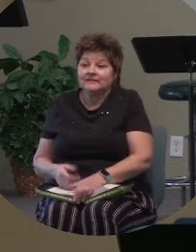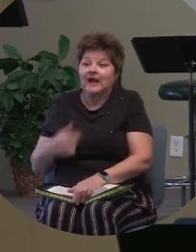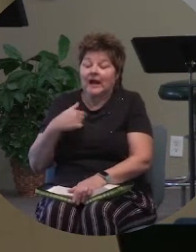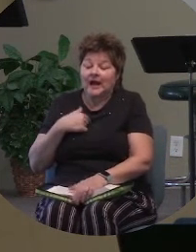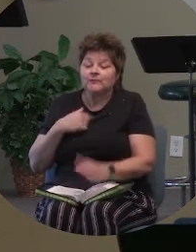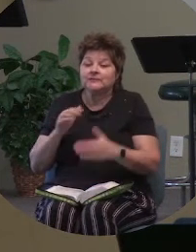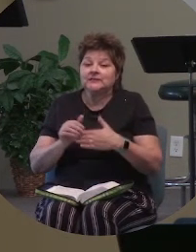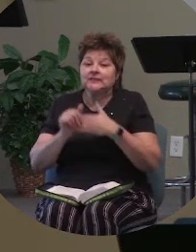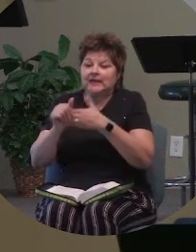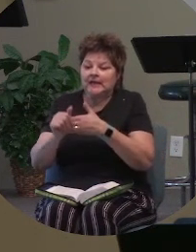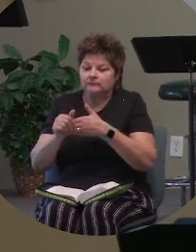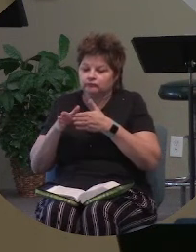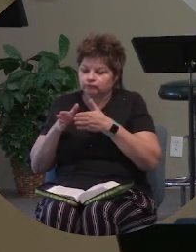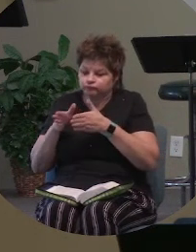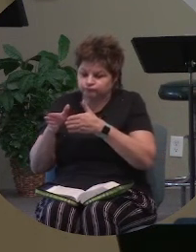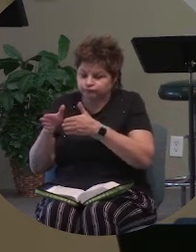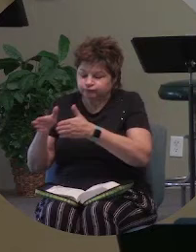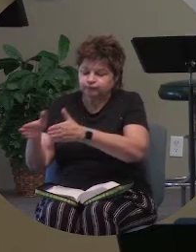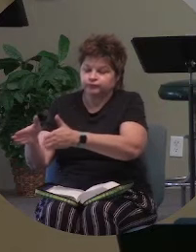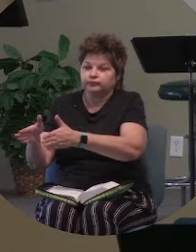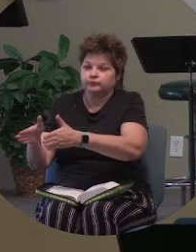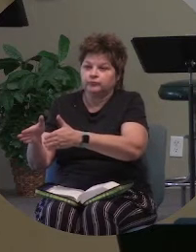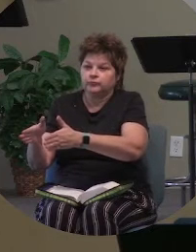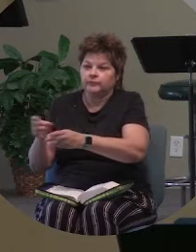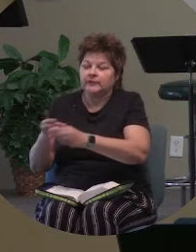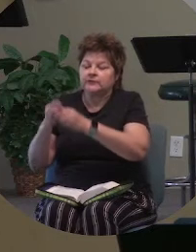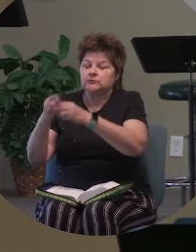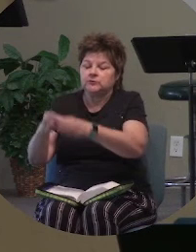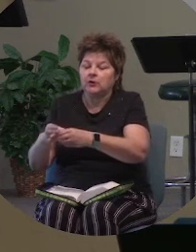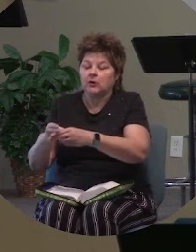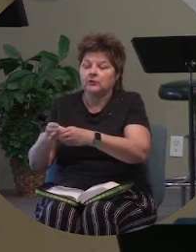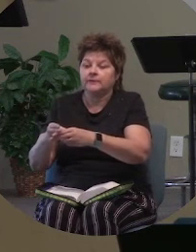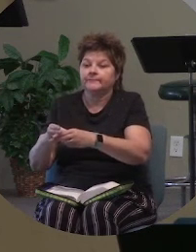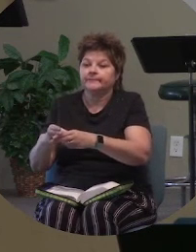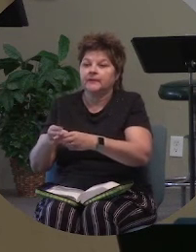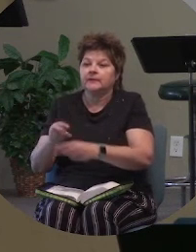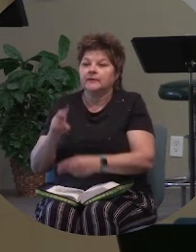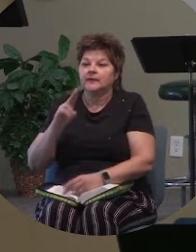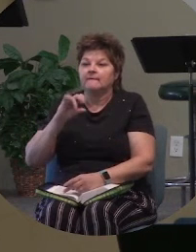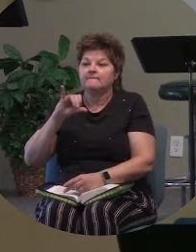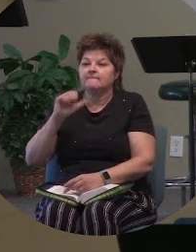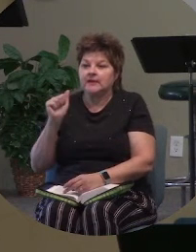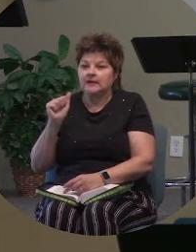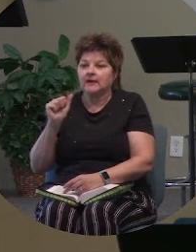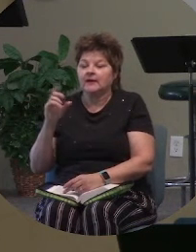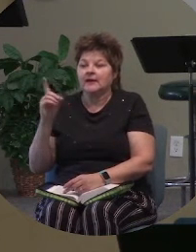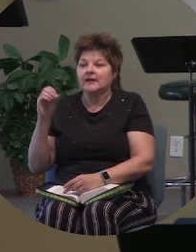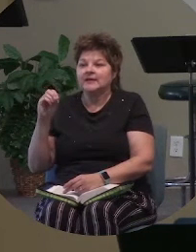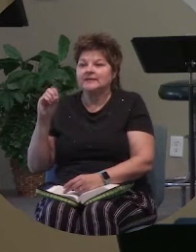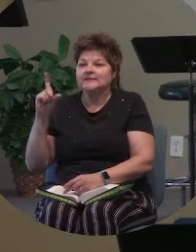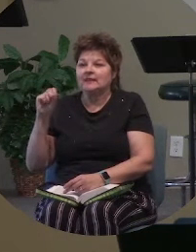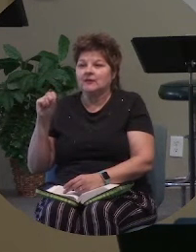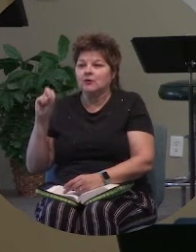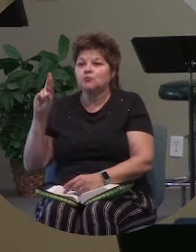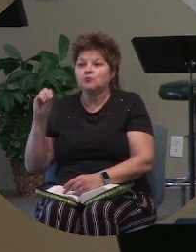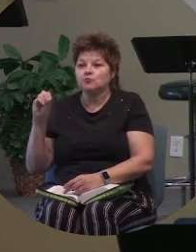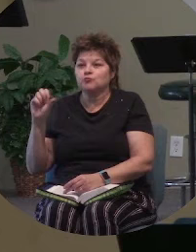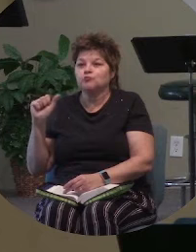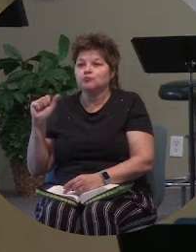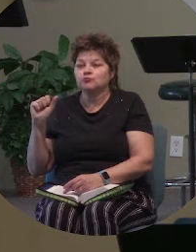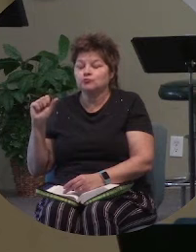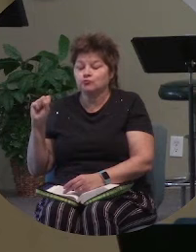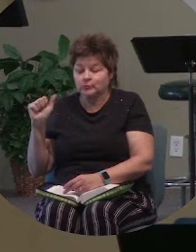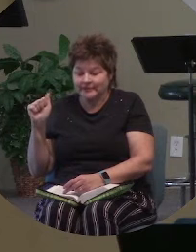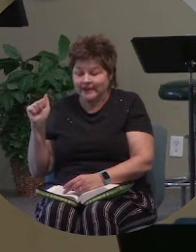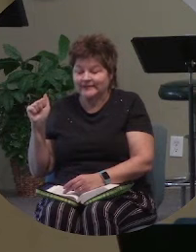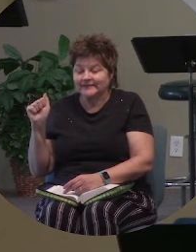led down a path that you call the Via Dolorosa. He said, and I couldn't even carry my cross. And